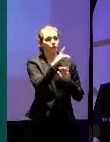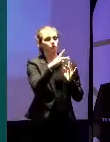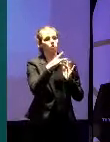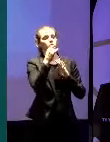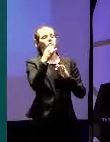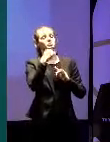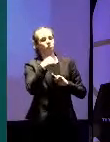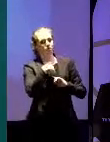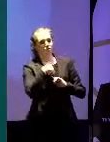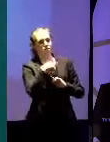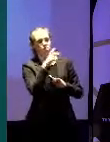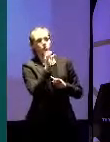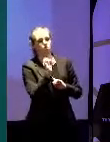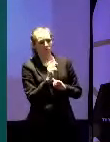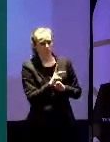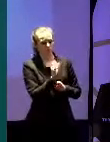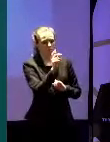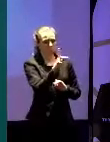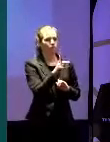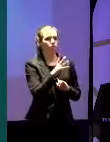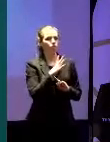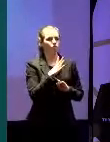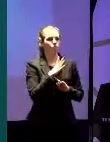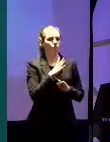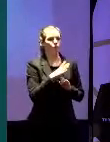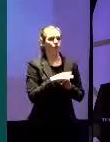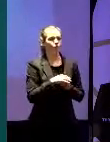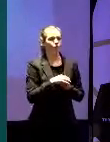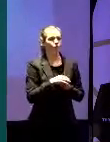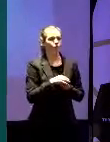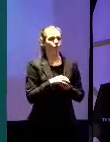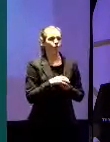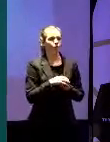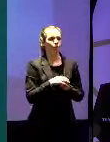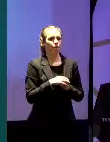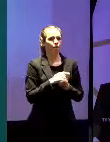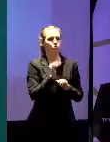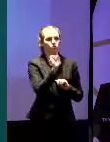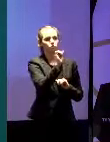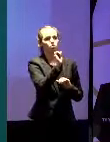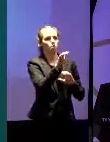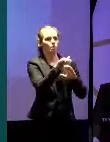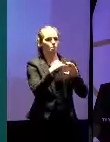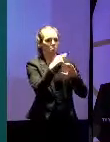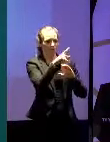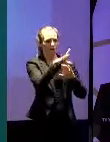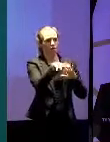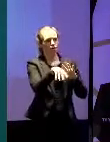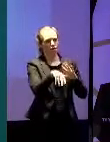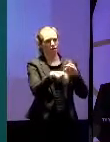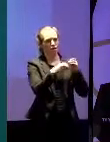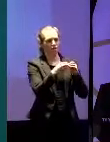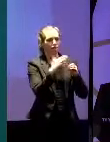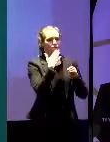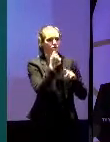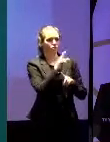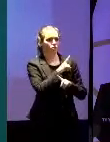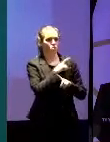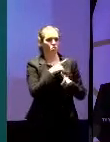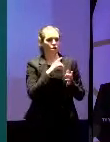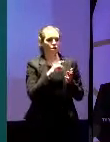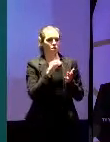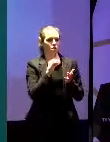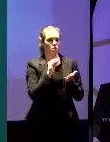Or they are the ones who nominated you. So their name, okay. Maybe you should get your email address in there, because after you've been appointed, then they are